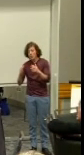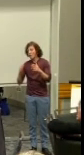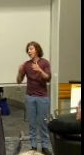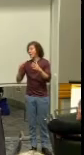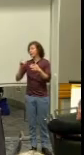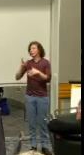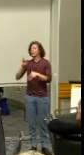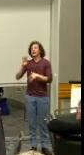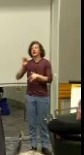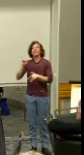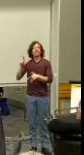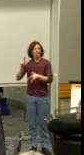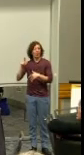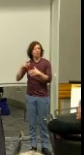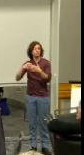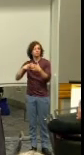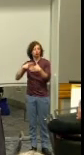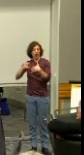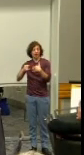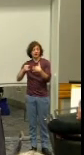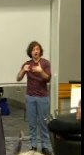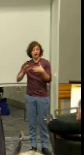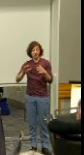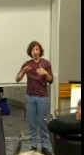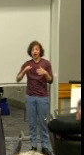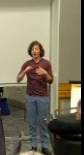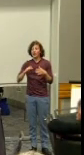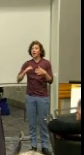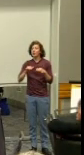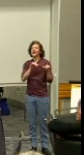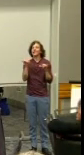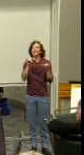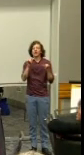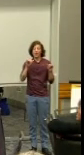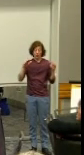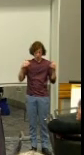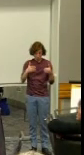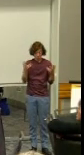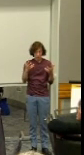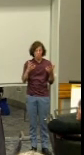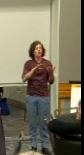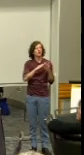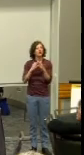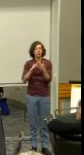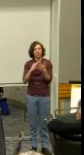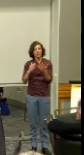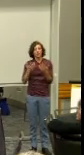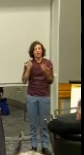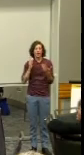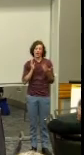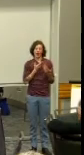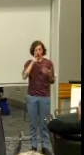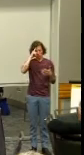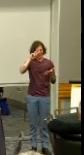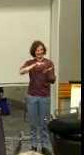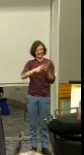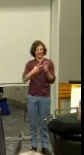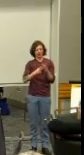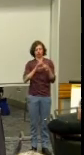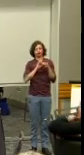common thread kind of being community-focused design and really kind of being intentional with our design decisions and informed